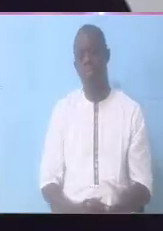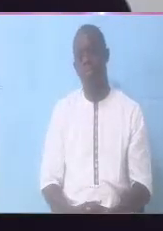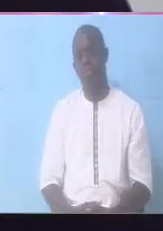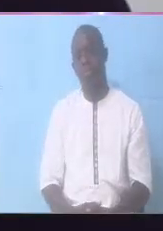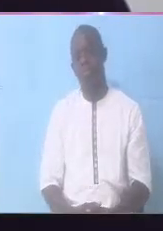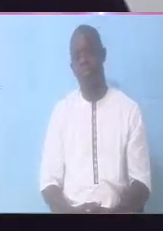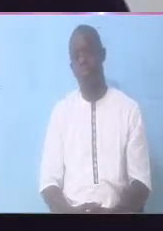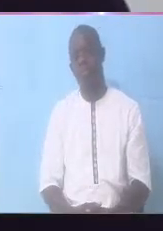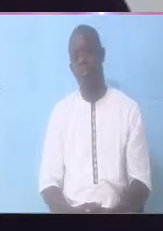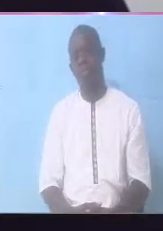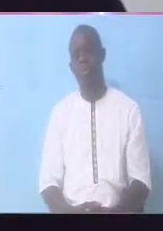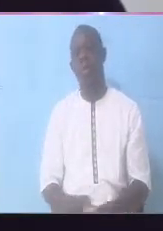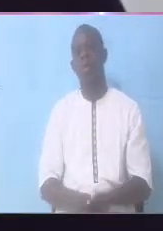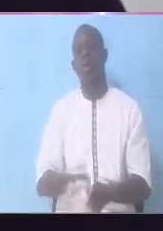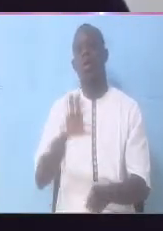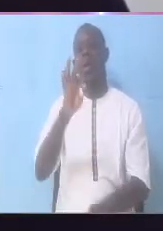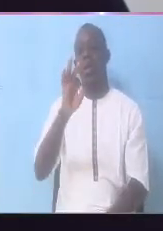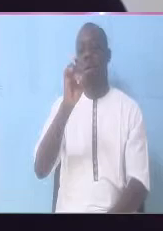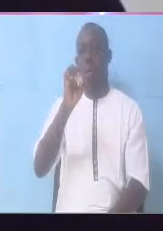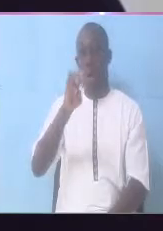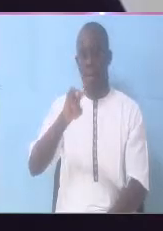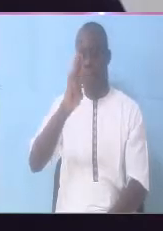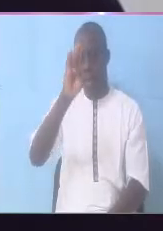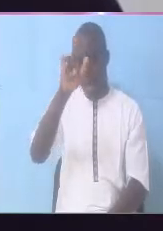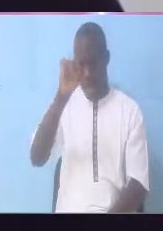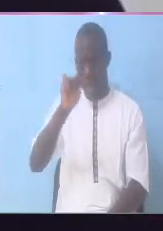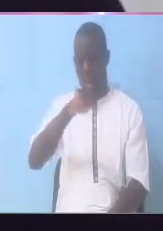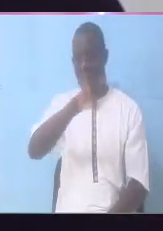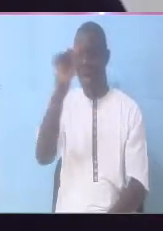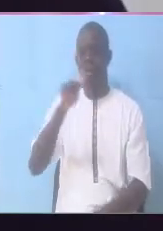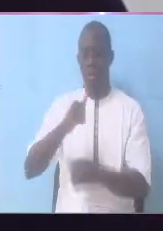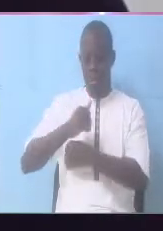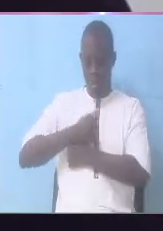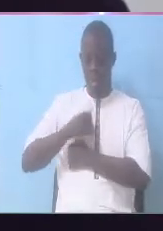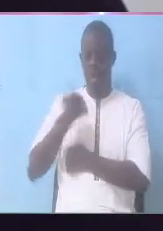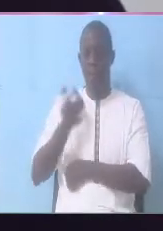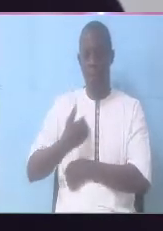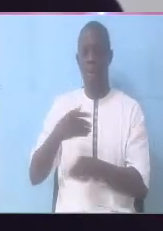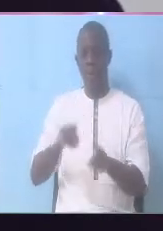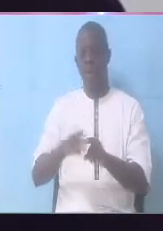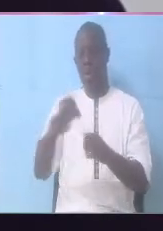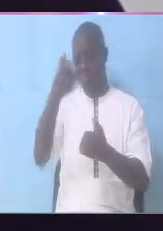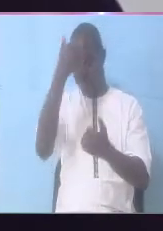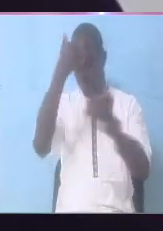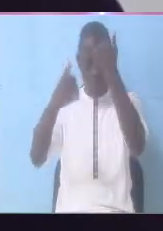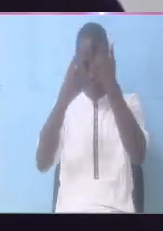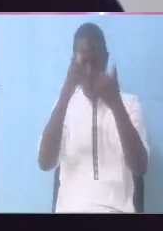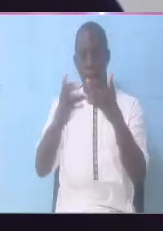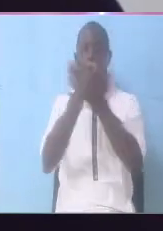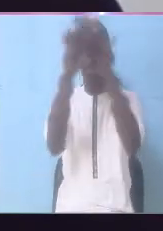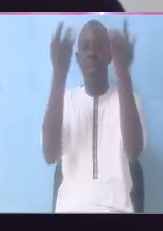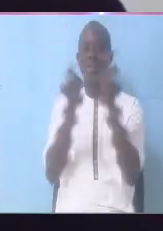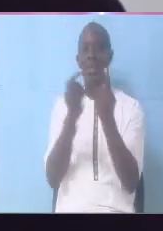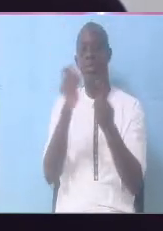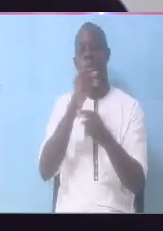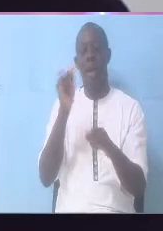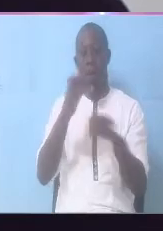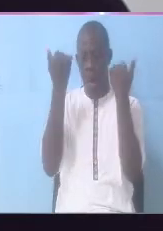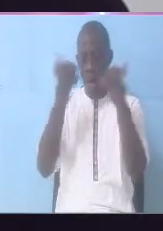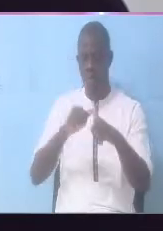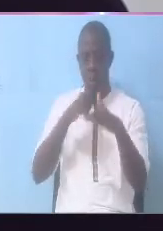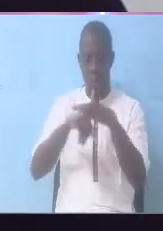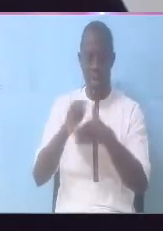have misled him on so many things, that especially with the Ghanaians, because a group was being arrested and they were deported back